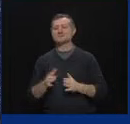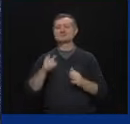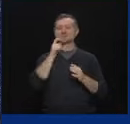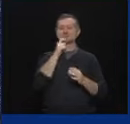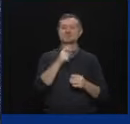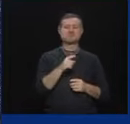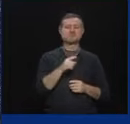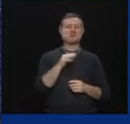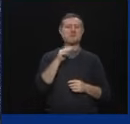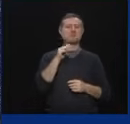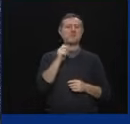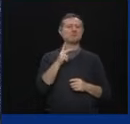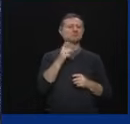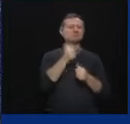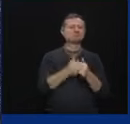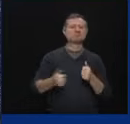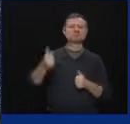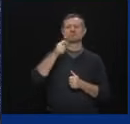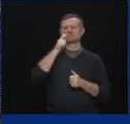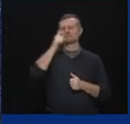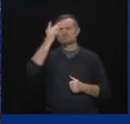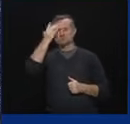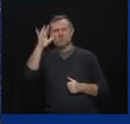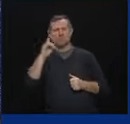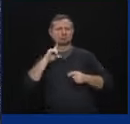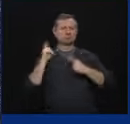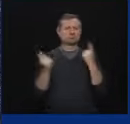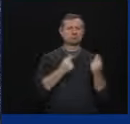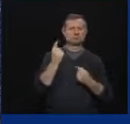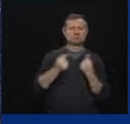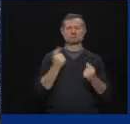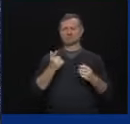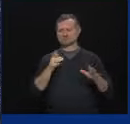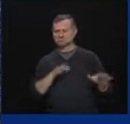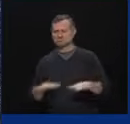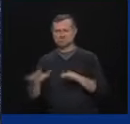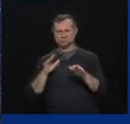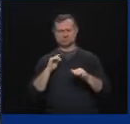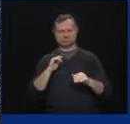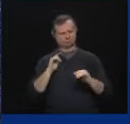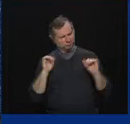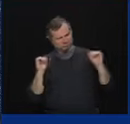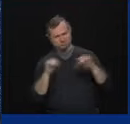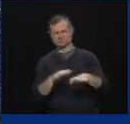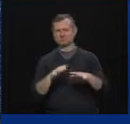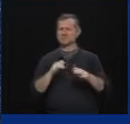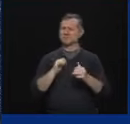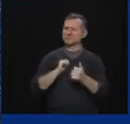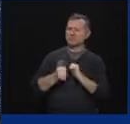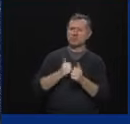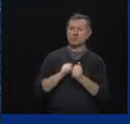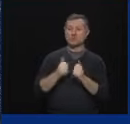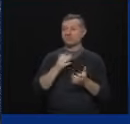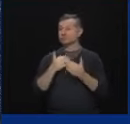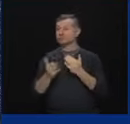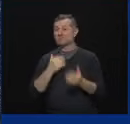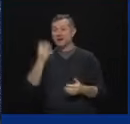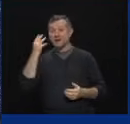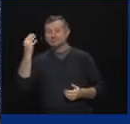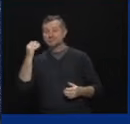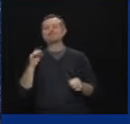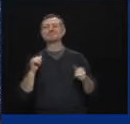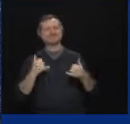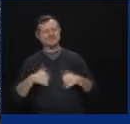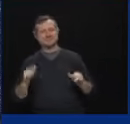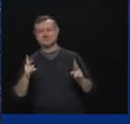morning, for being smart and basically saying, if you want to go to a sporting event, even if it's outdoors, because of the large